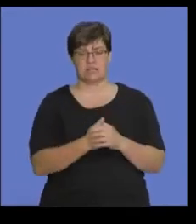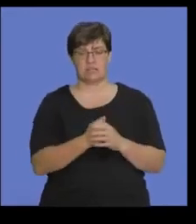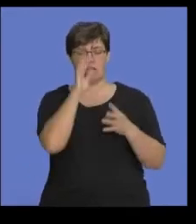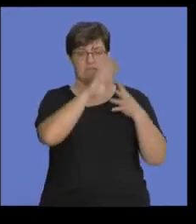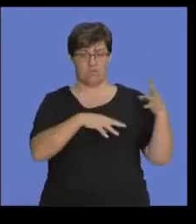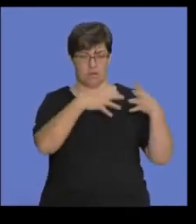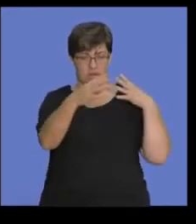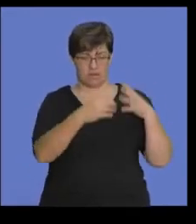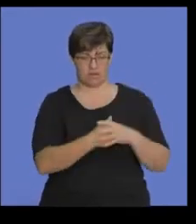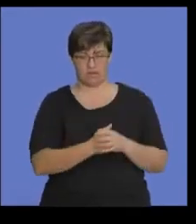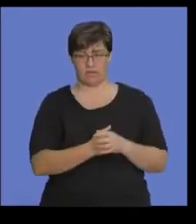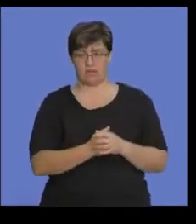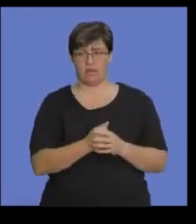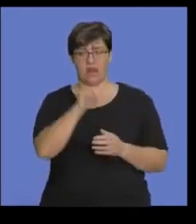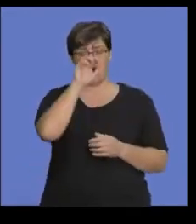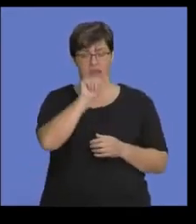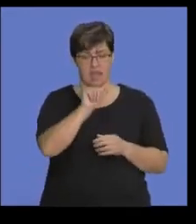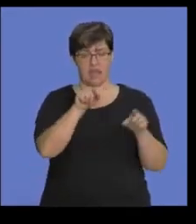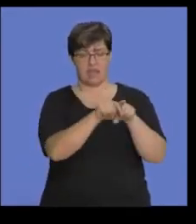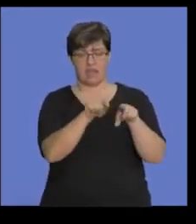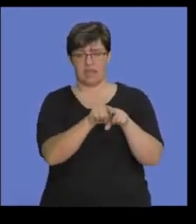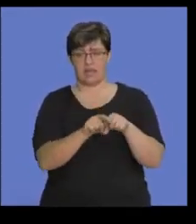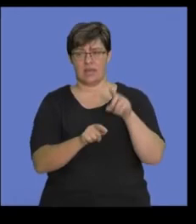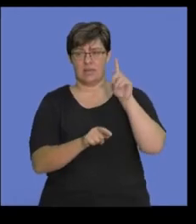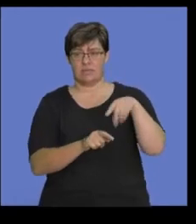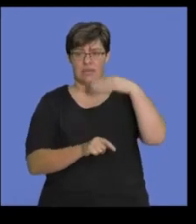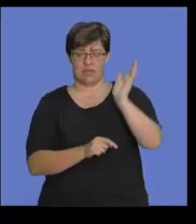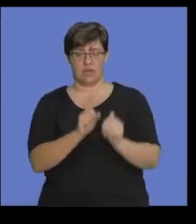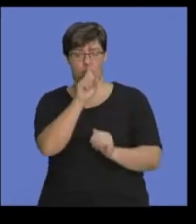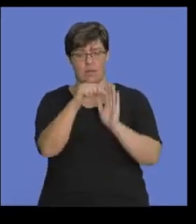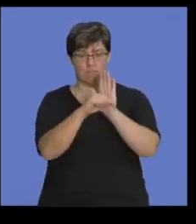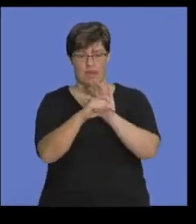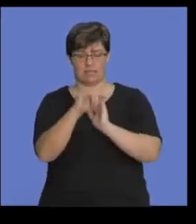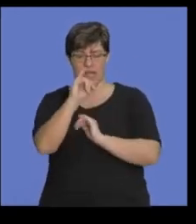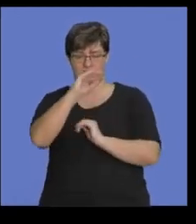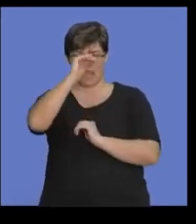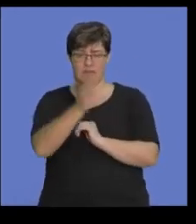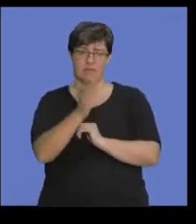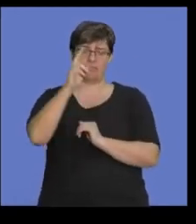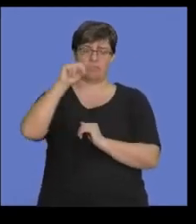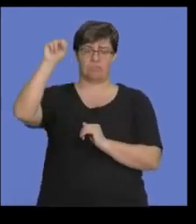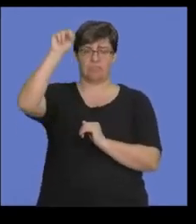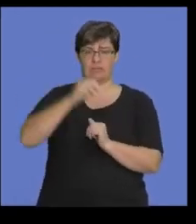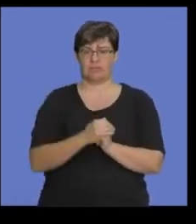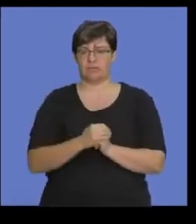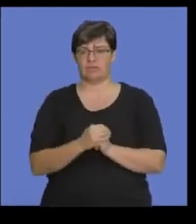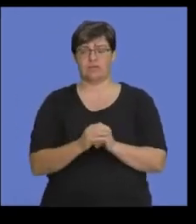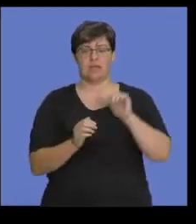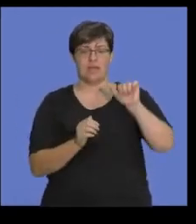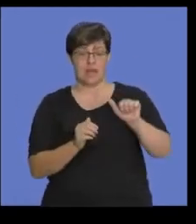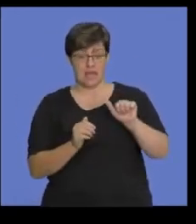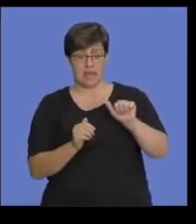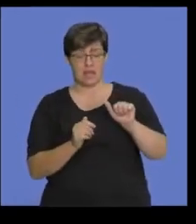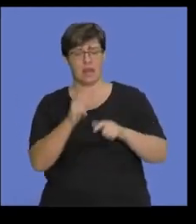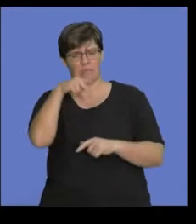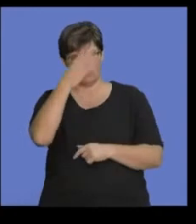first start with the formula, 1 minus I to the exponent of n. And then I'm looking for A.